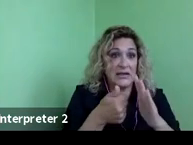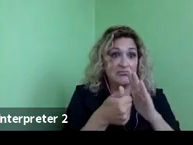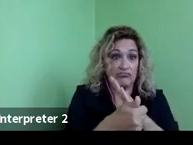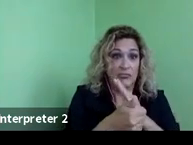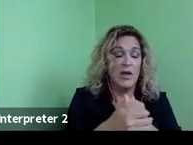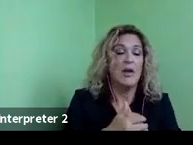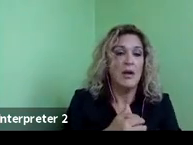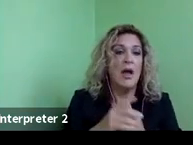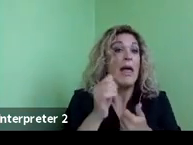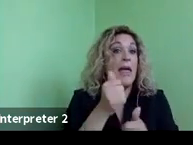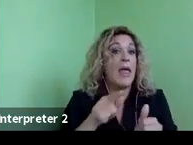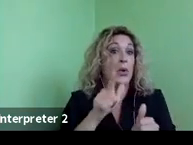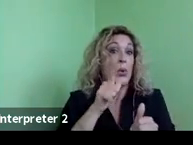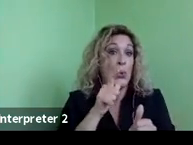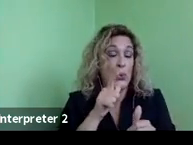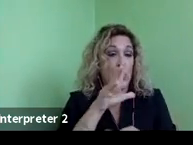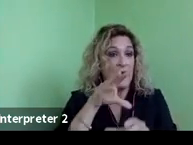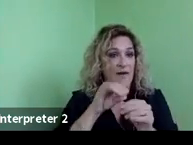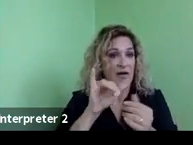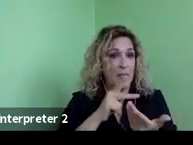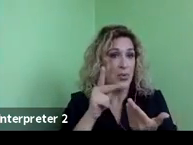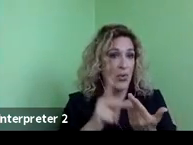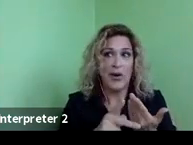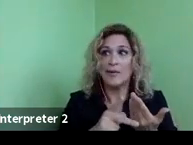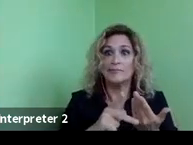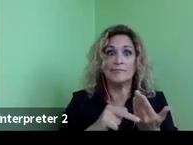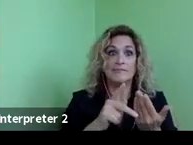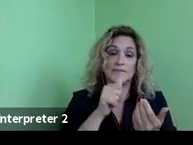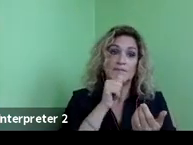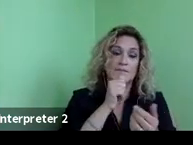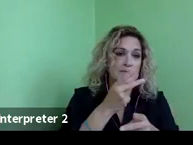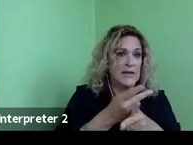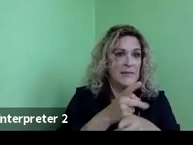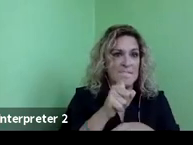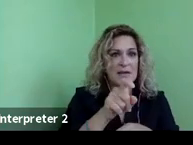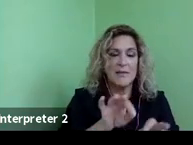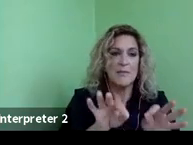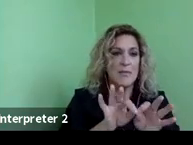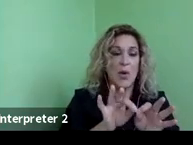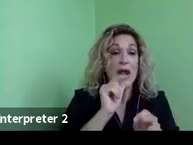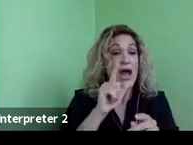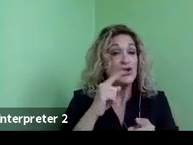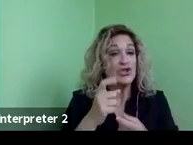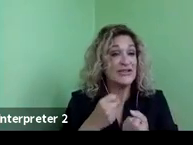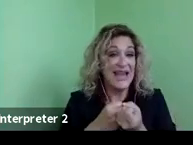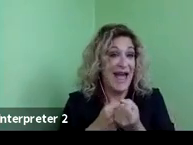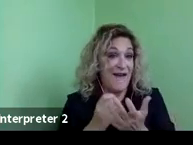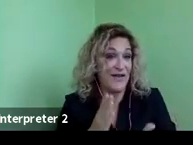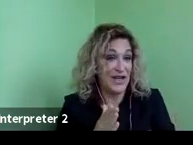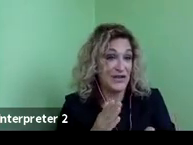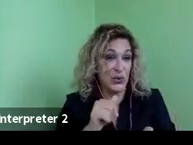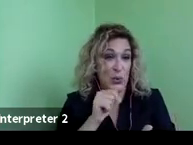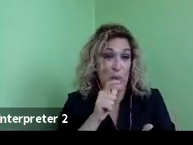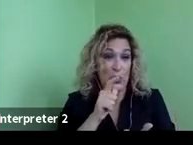bound by the obligations, not just the advocates who are funded by VAWA. It's all advocates who work at that